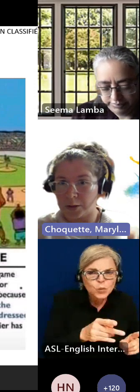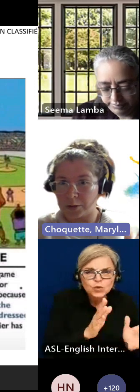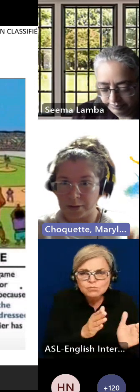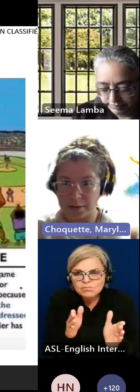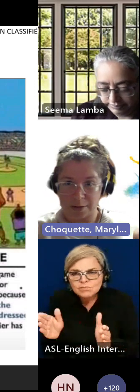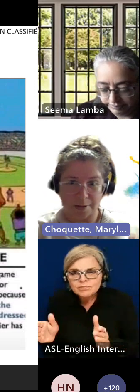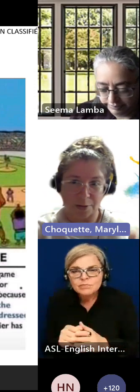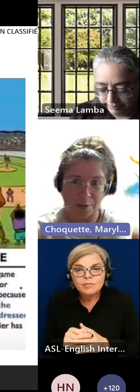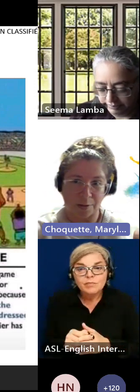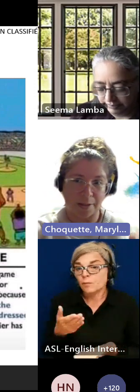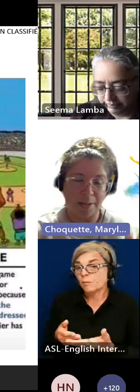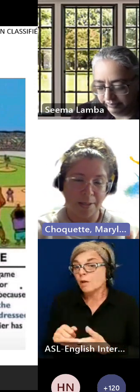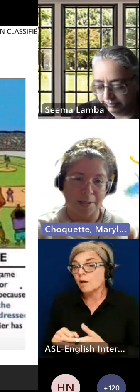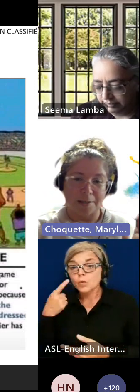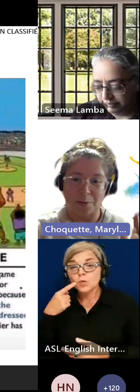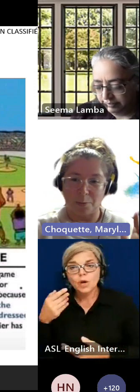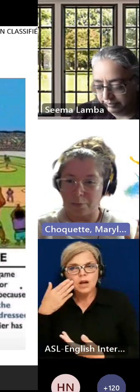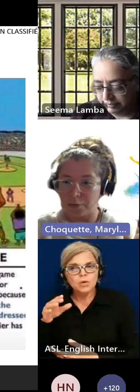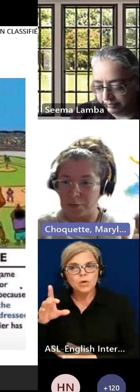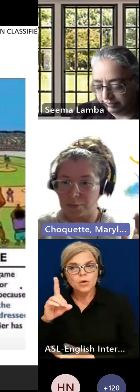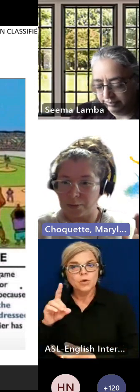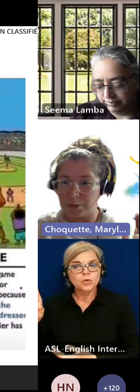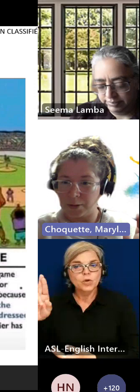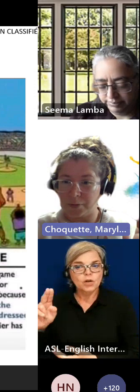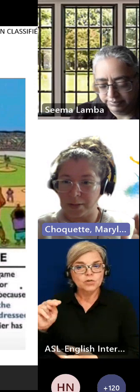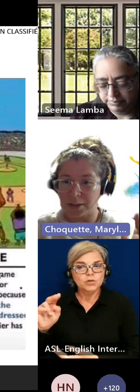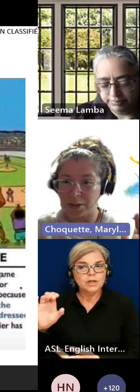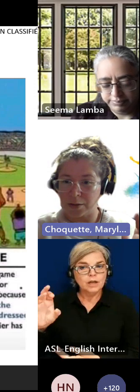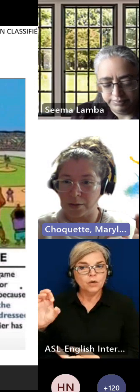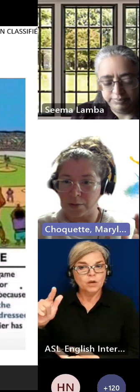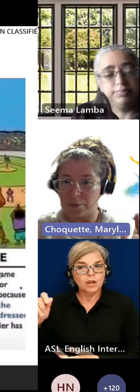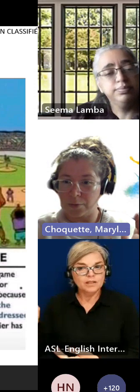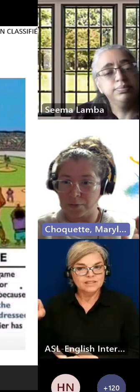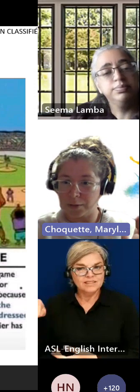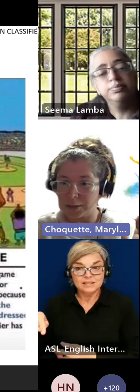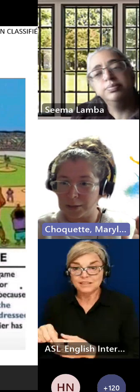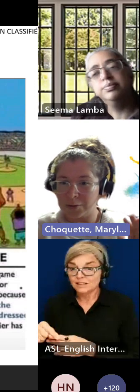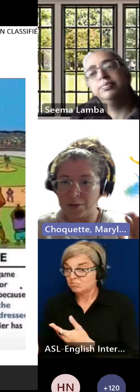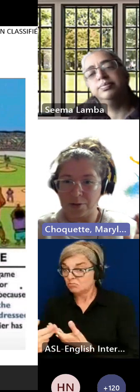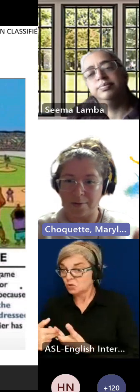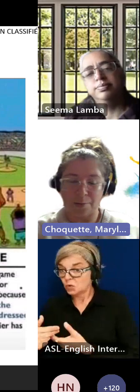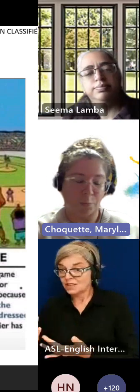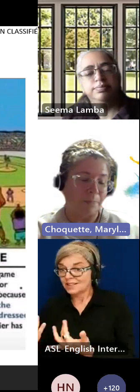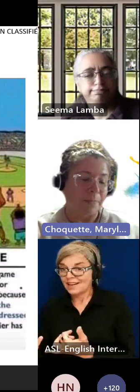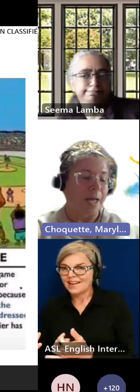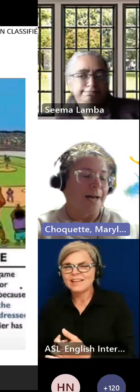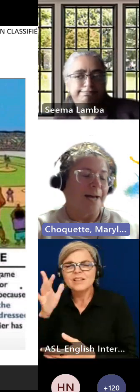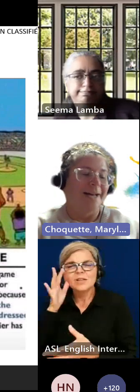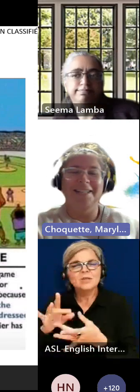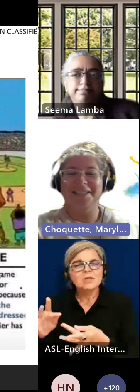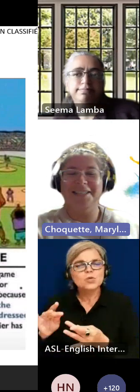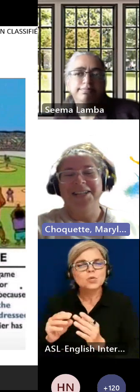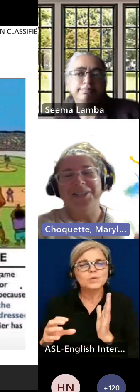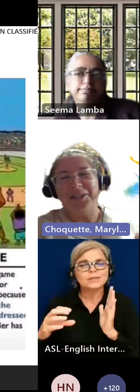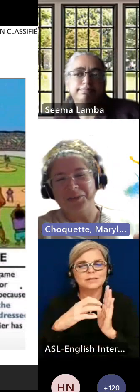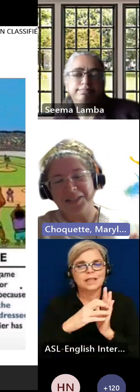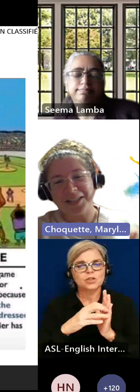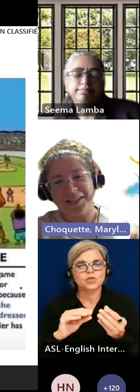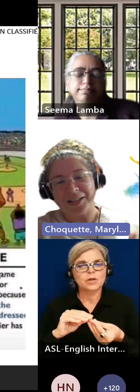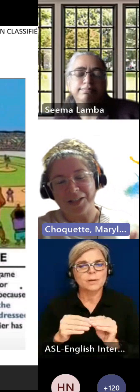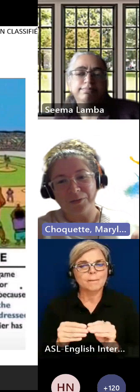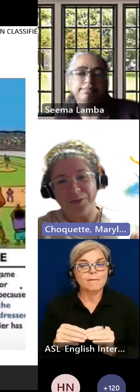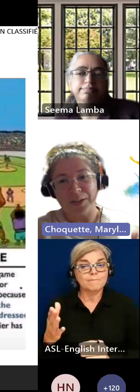if Dr. Nicholas is on the line, as he referred to section 15. Je t'aime toi.